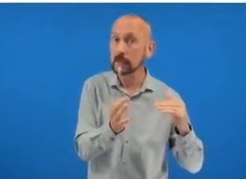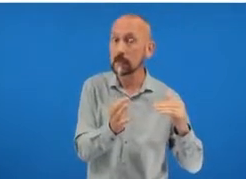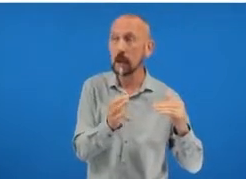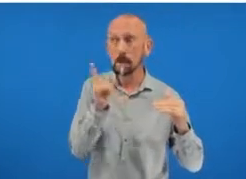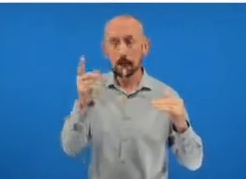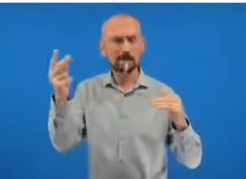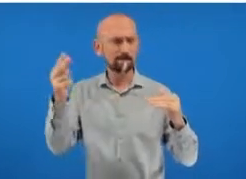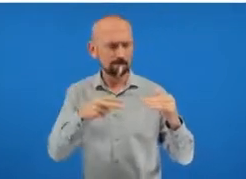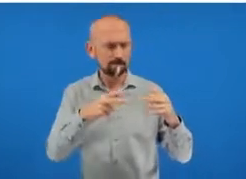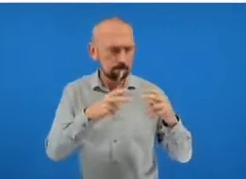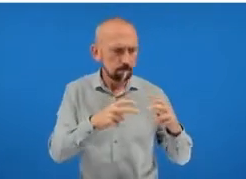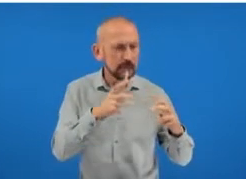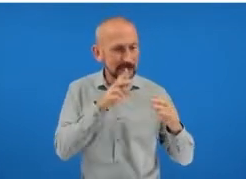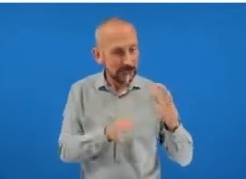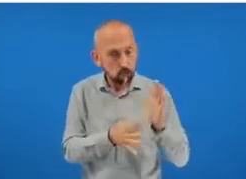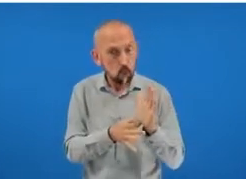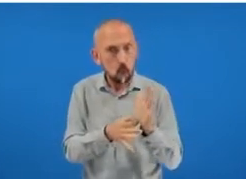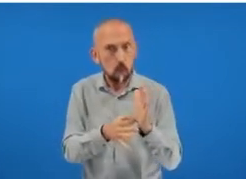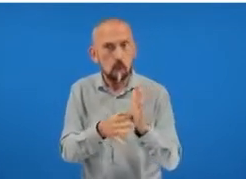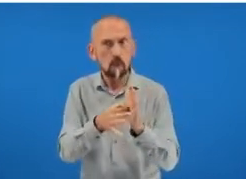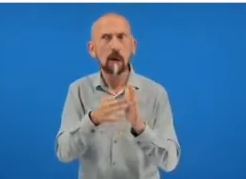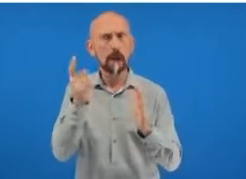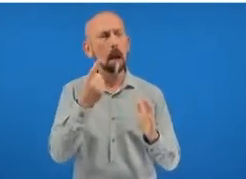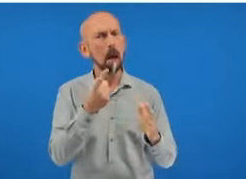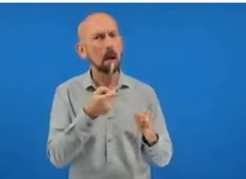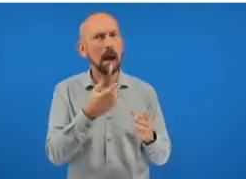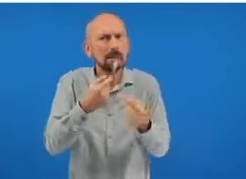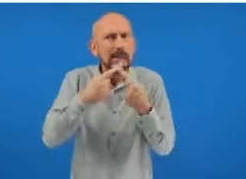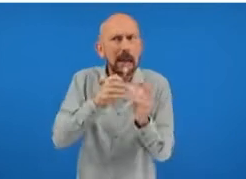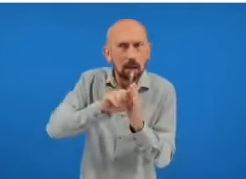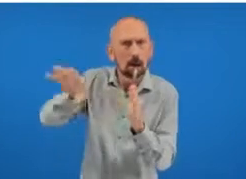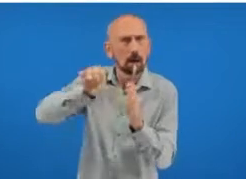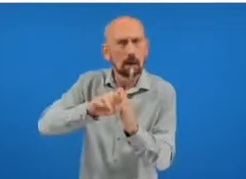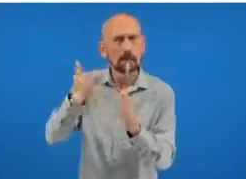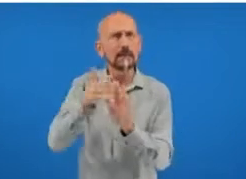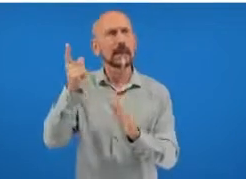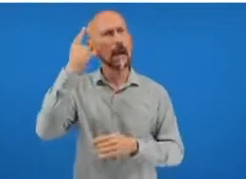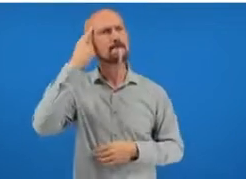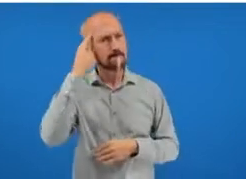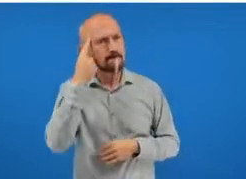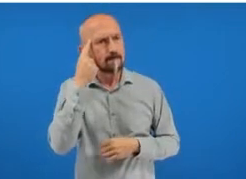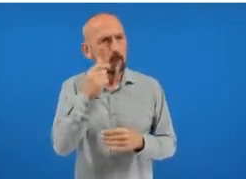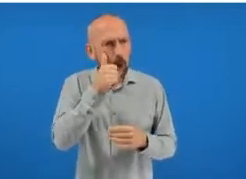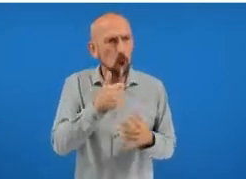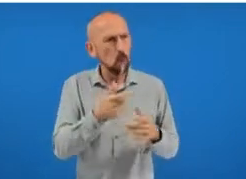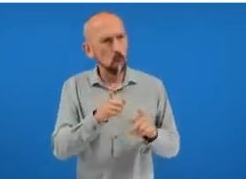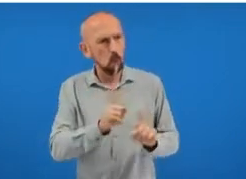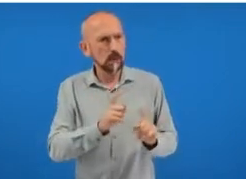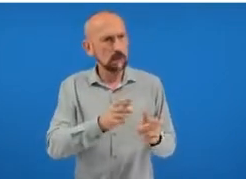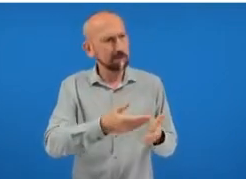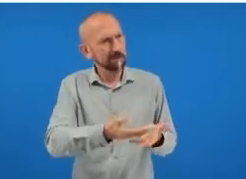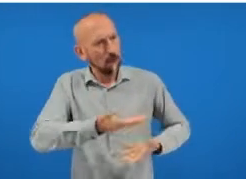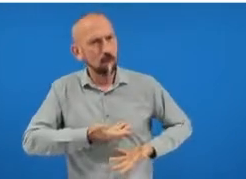and that we were collecting the data so they would know what they were buying from their money. And so they invested a